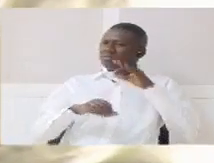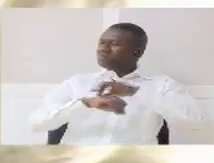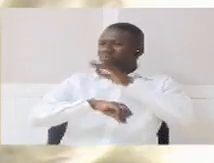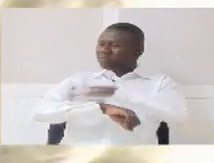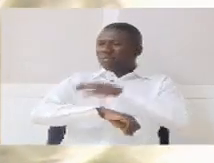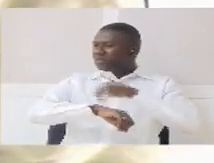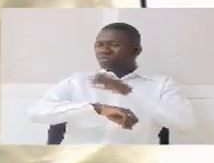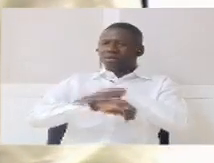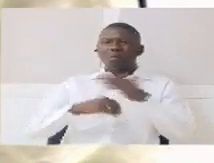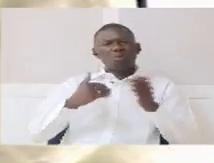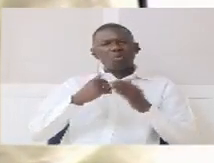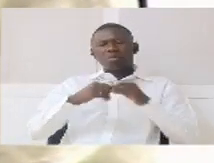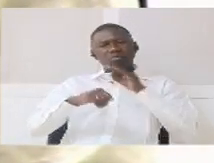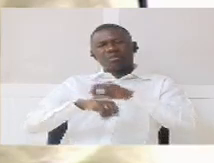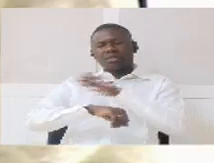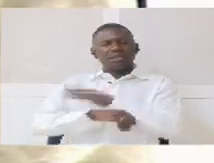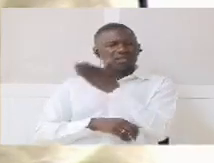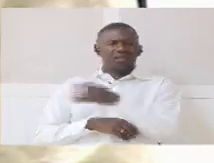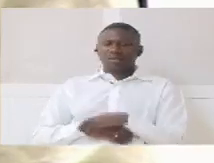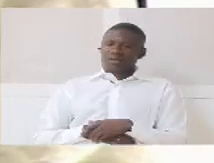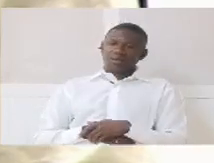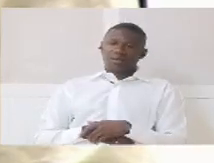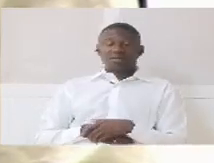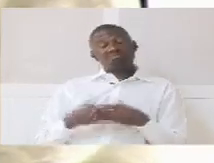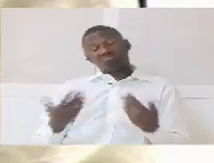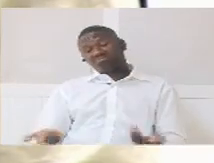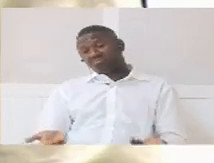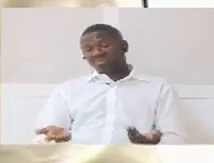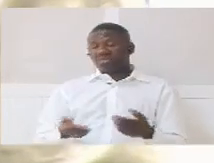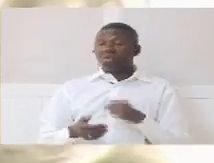meneka. What can you e meneka? They just have to fend them away.